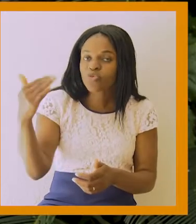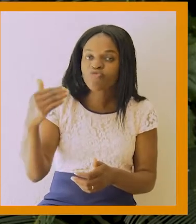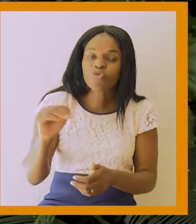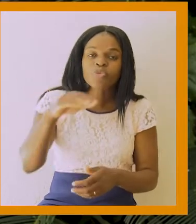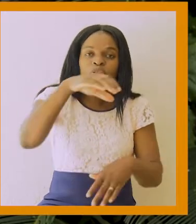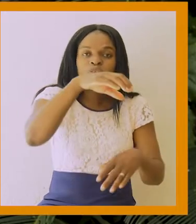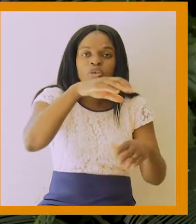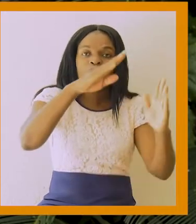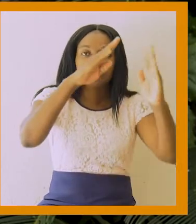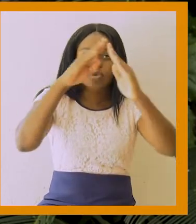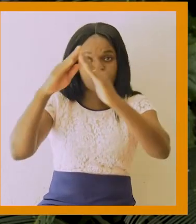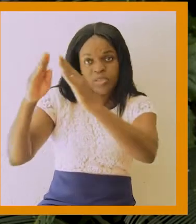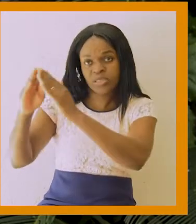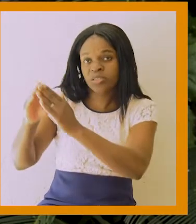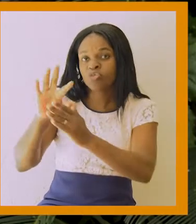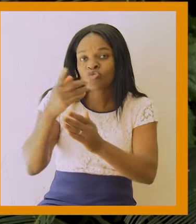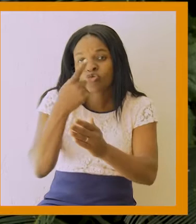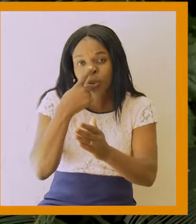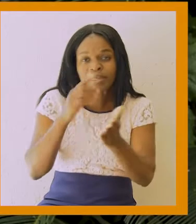community, after they have been